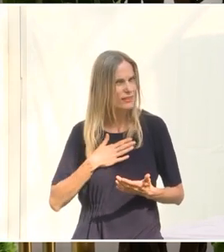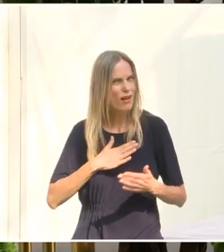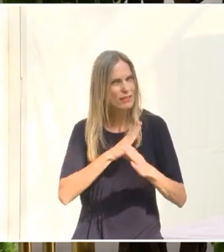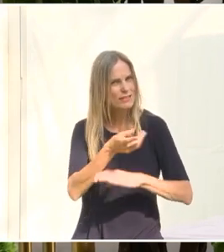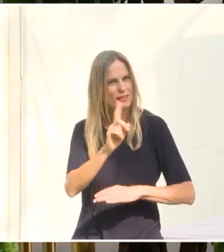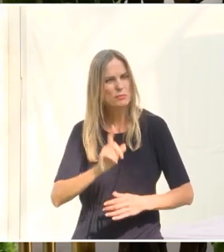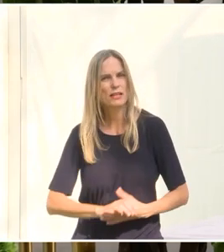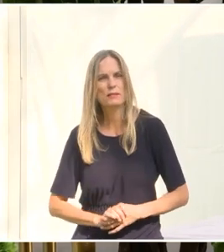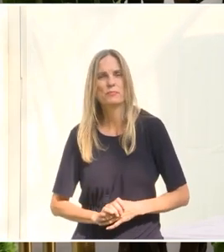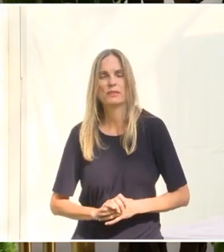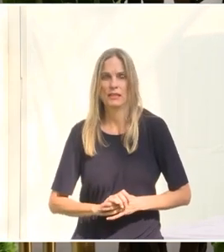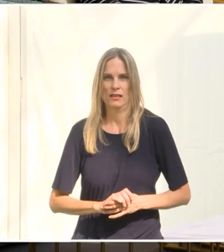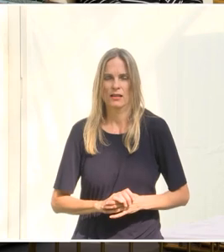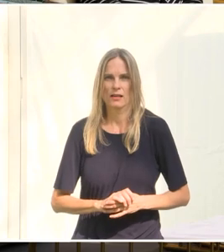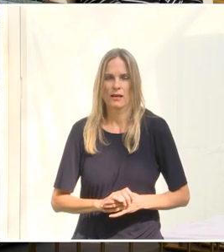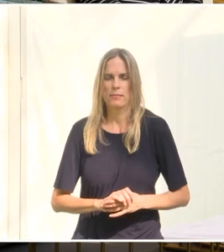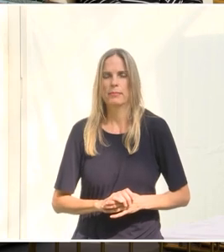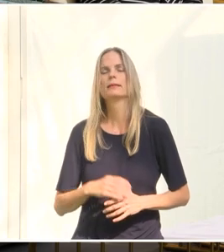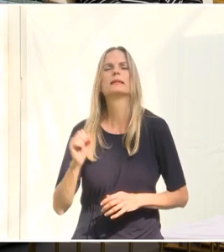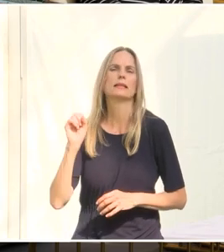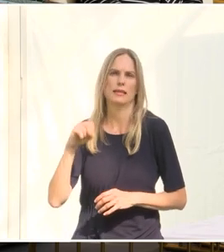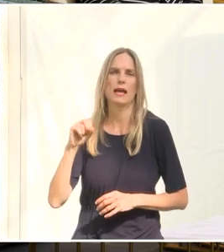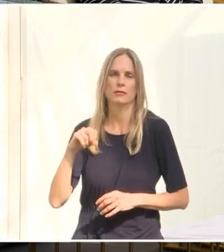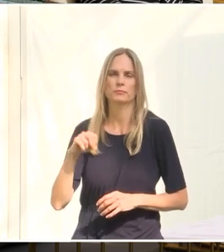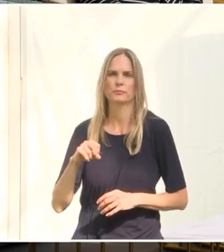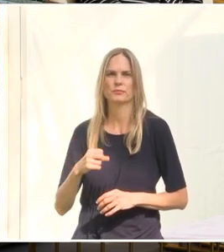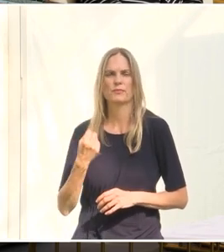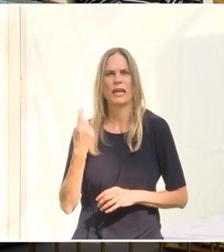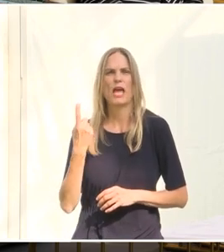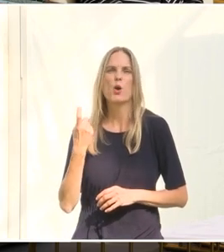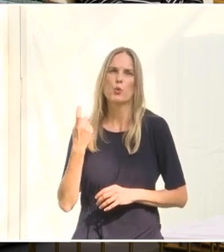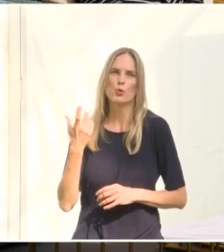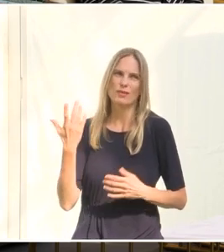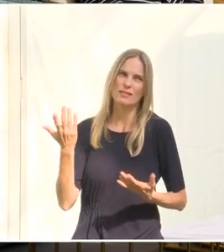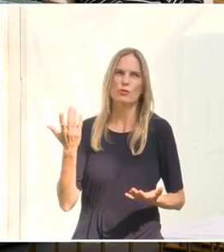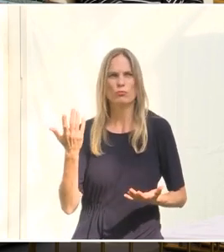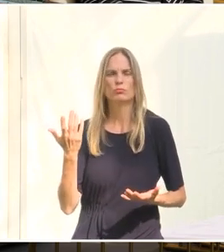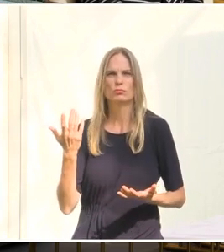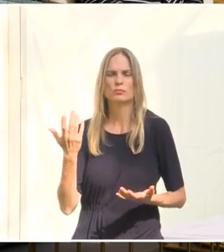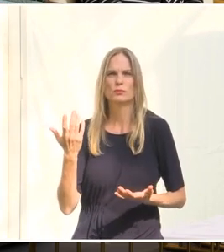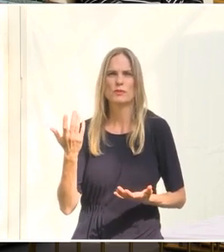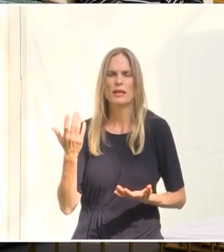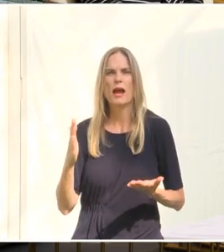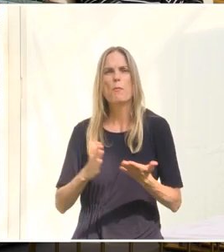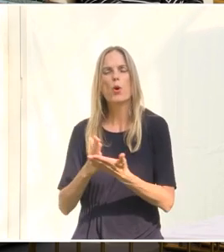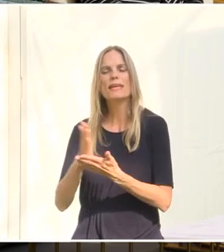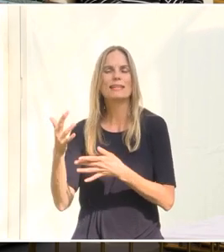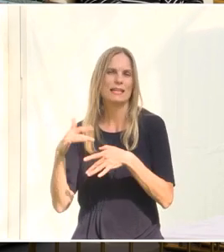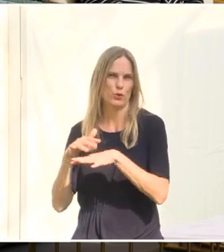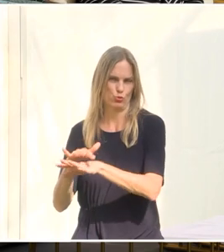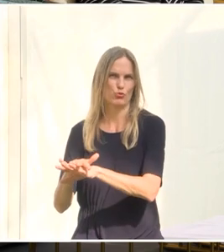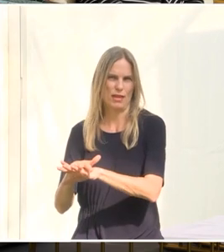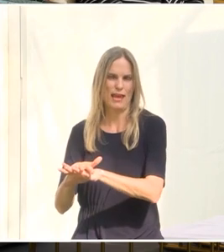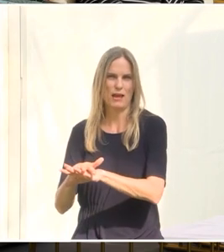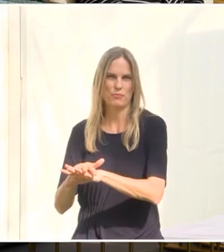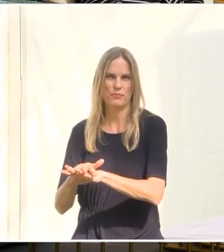on this? Well, yes. One thing is, of course, this political system like this